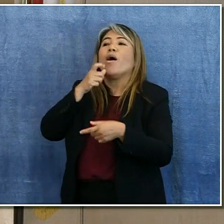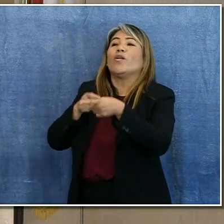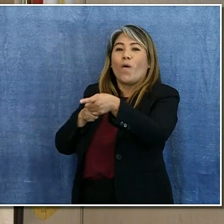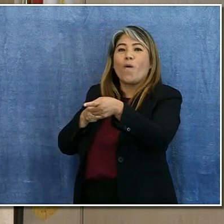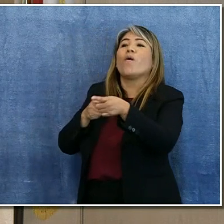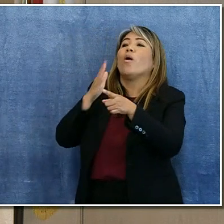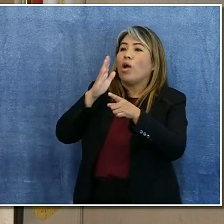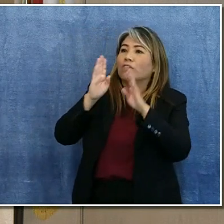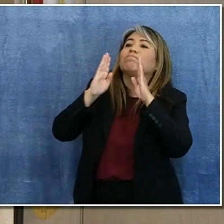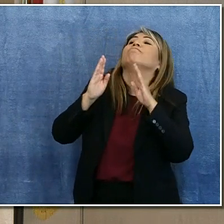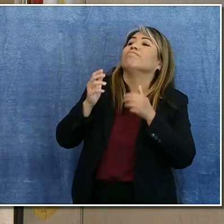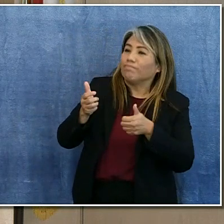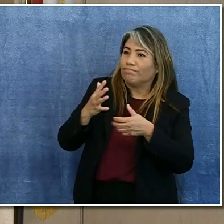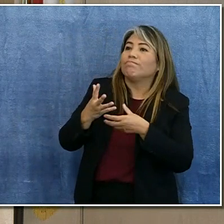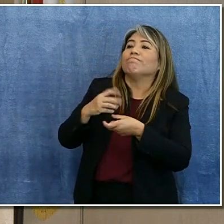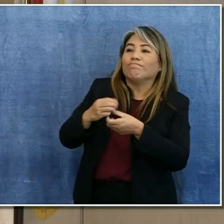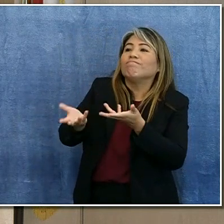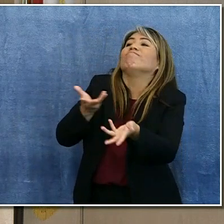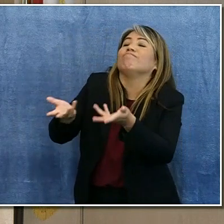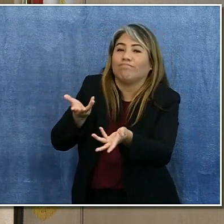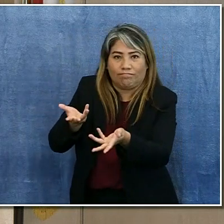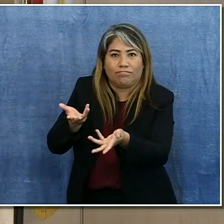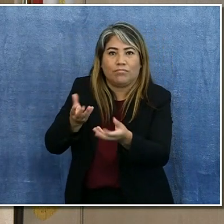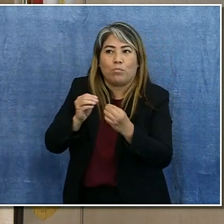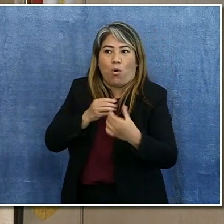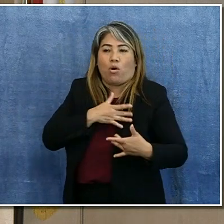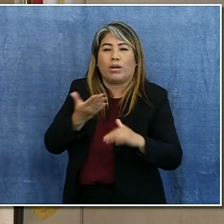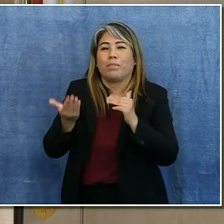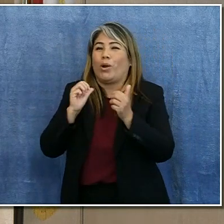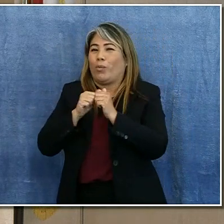to listen, and to engage.